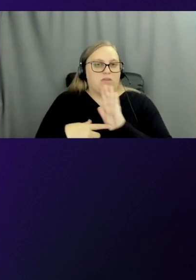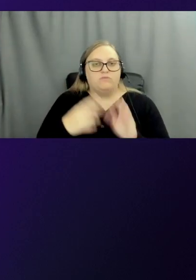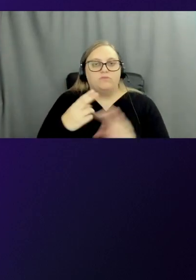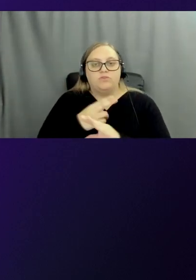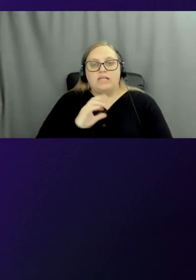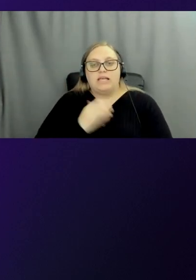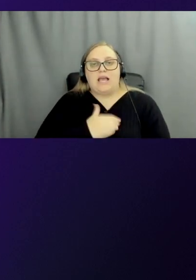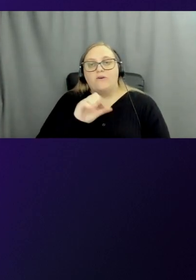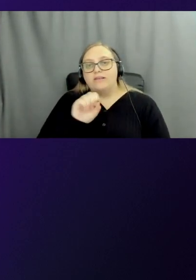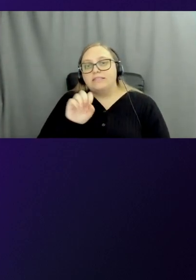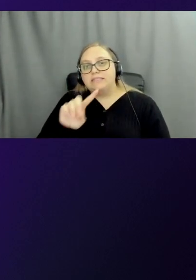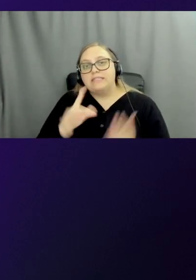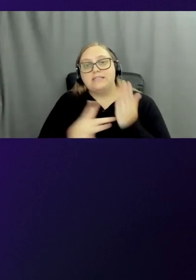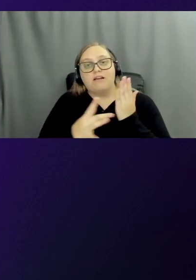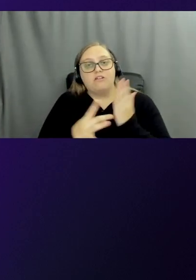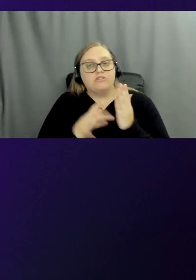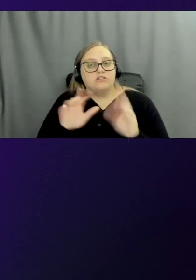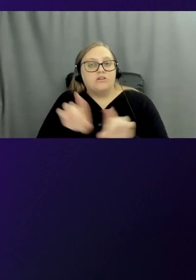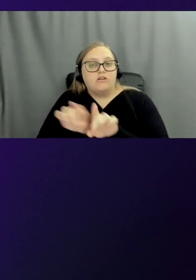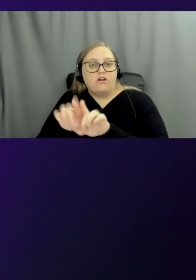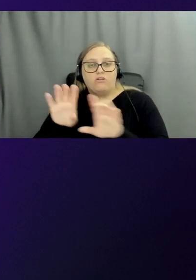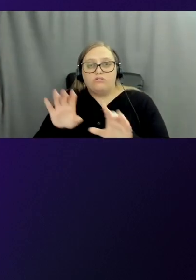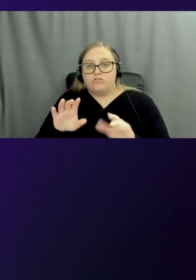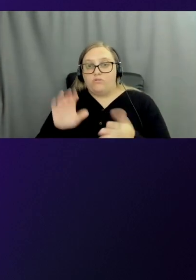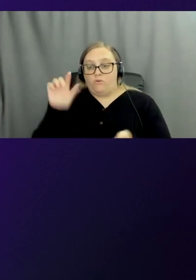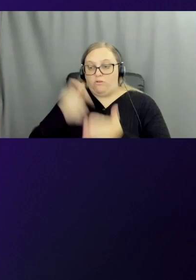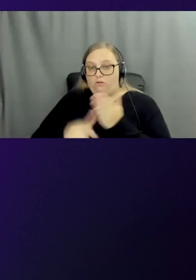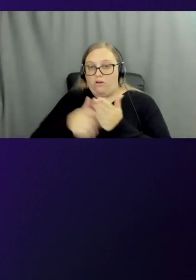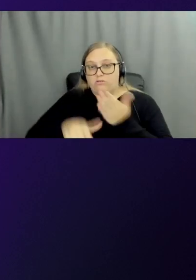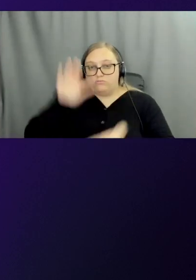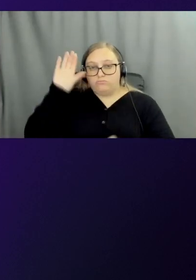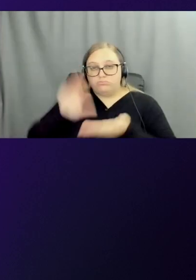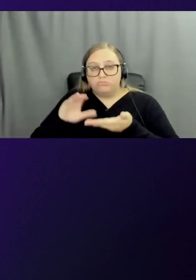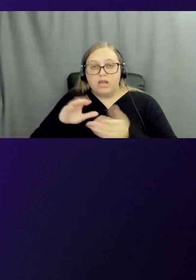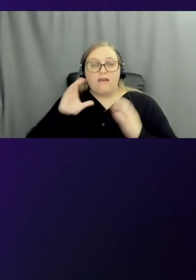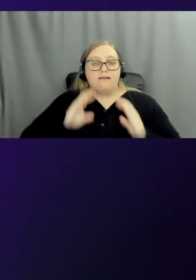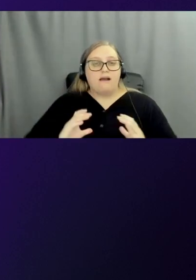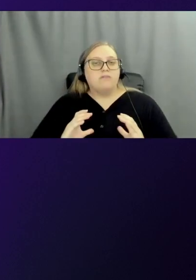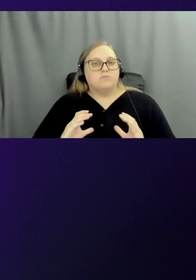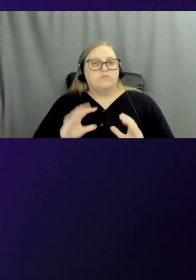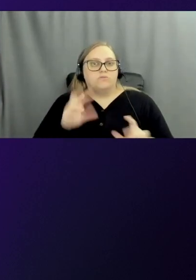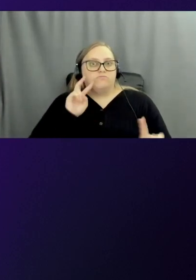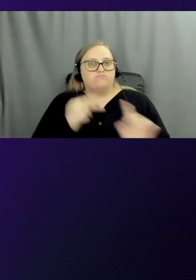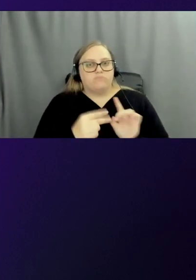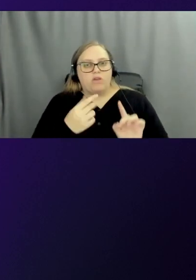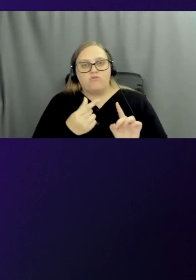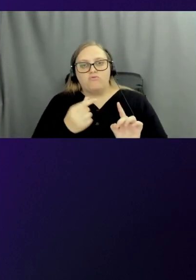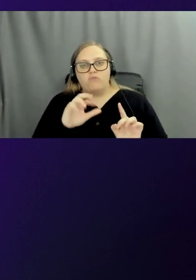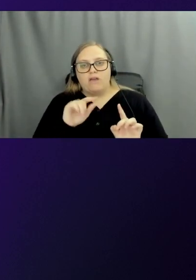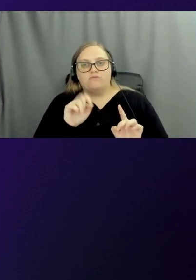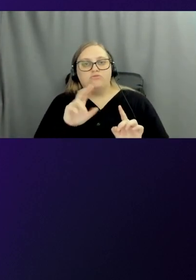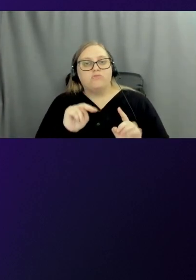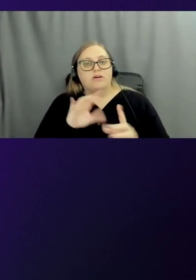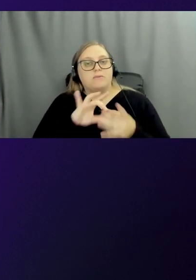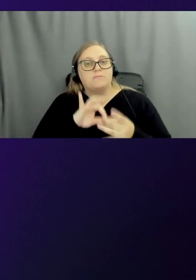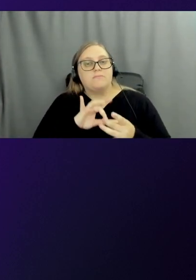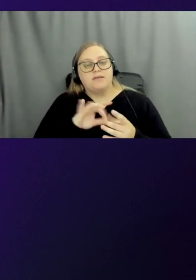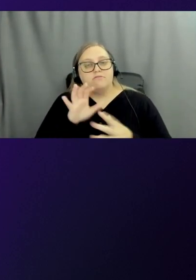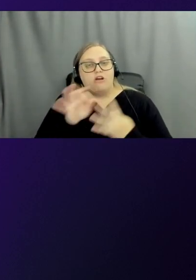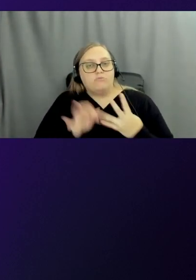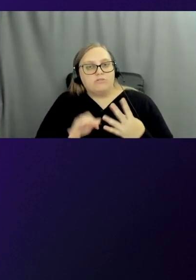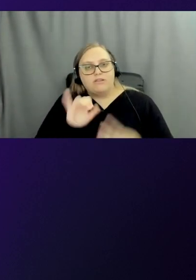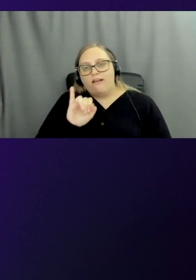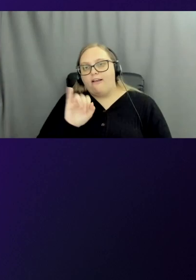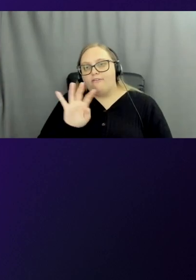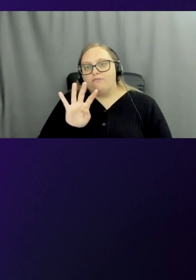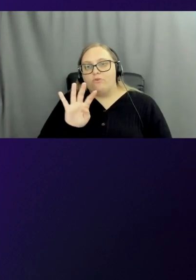also affording additional cost. And for customers that are looking for an excellent Graviton-based option, the i4G instances are a